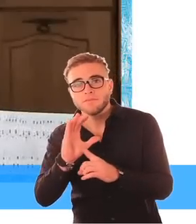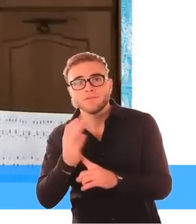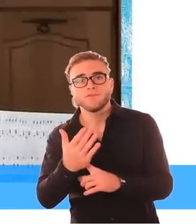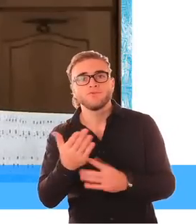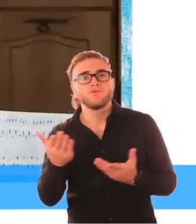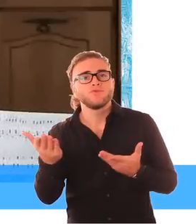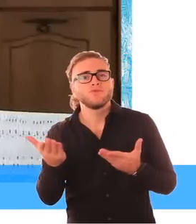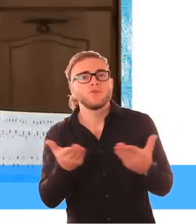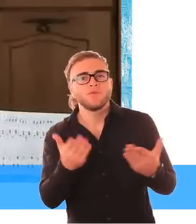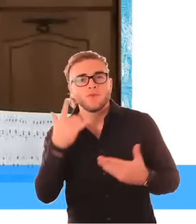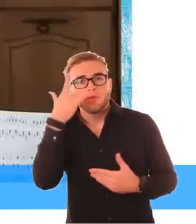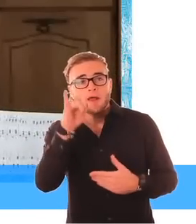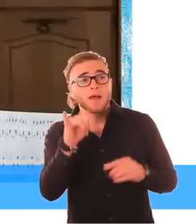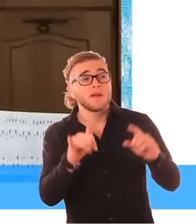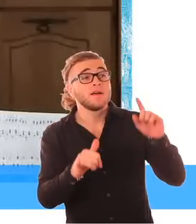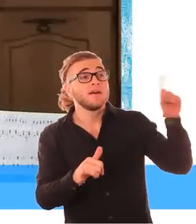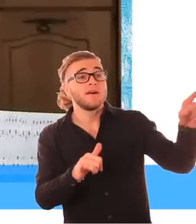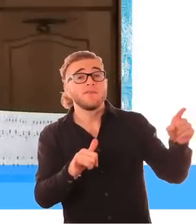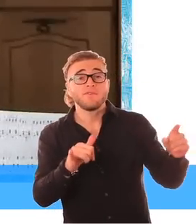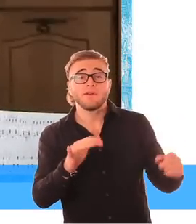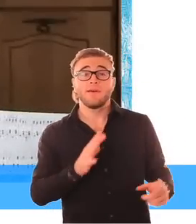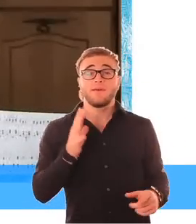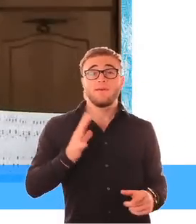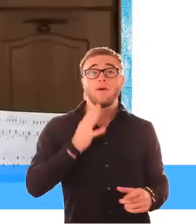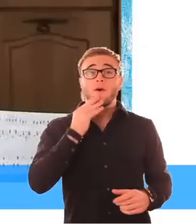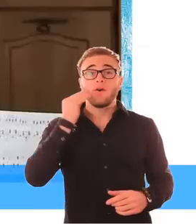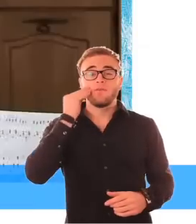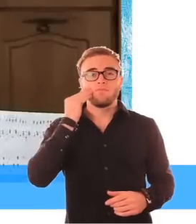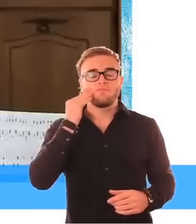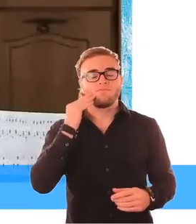those care homes, nothing can replace a family.